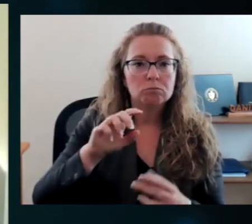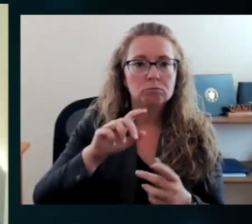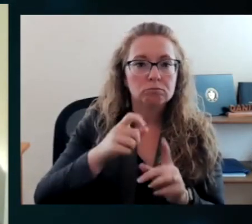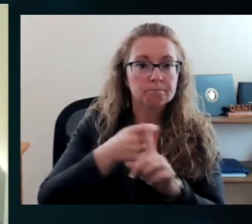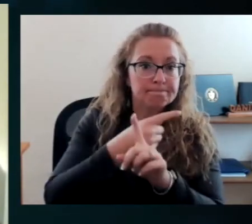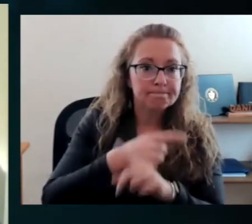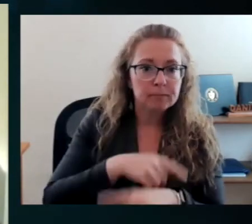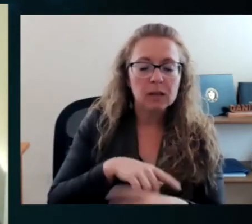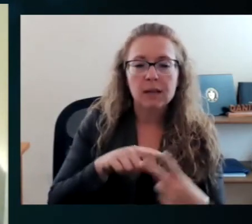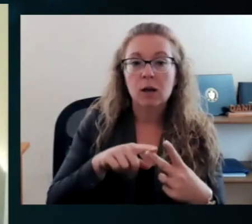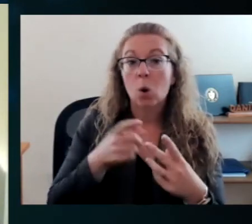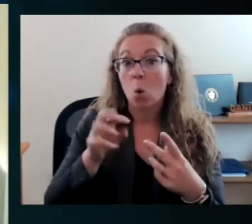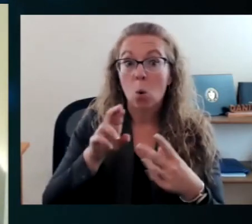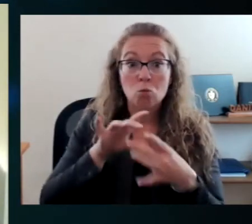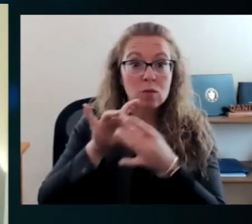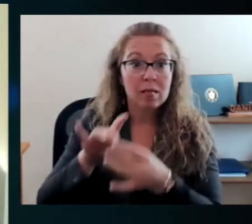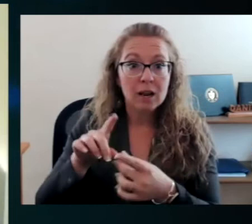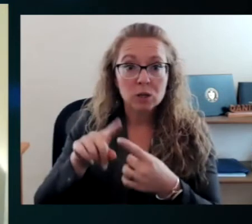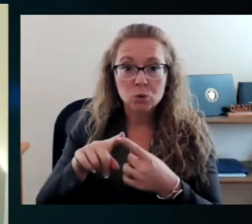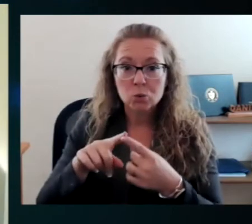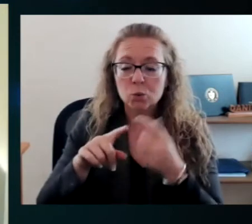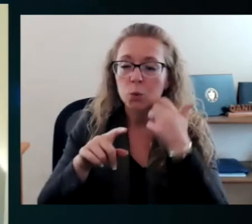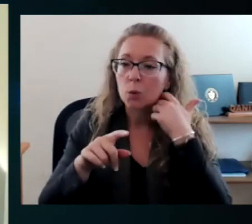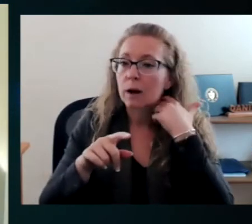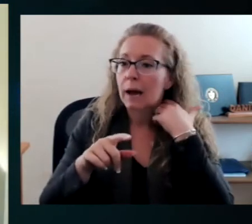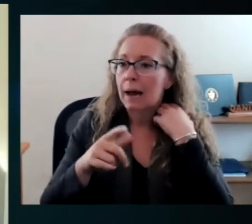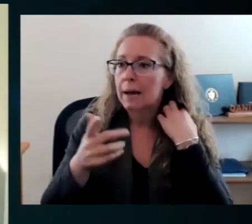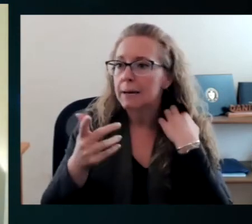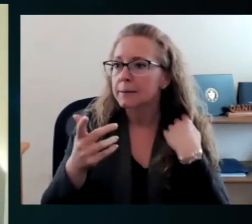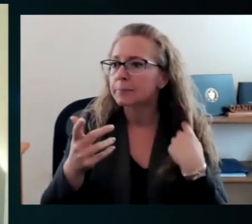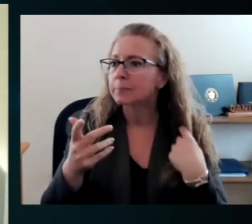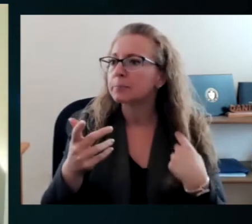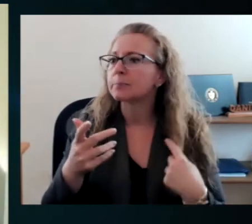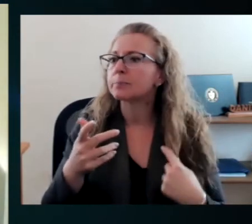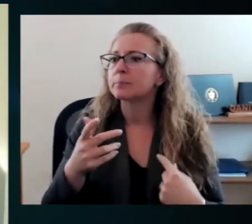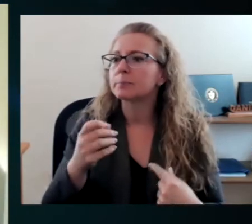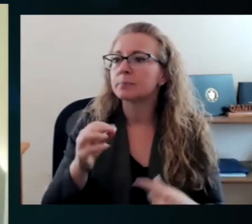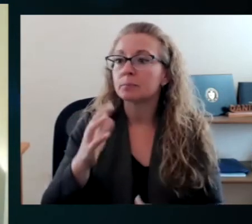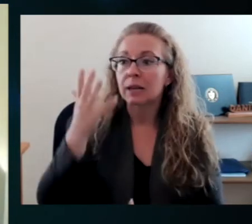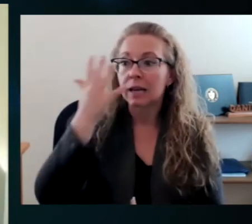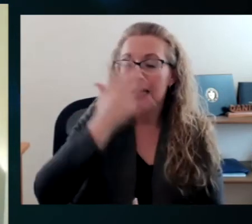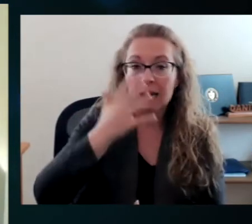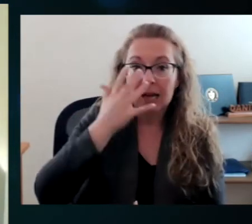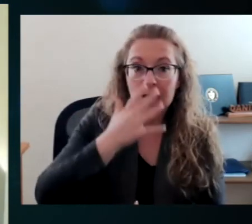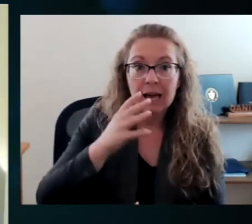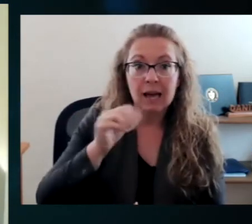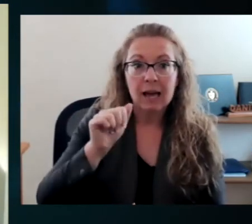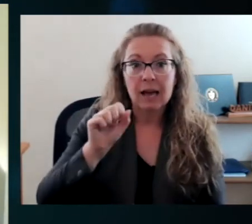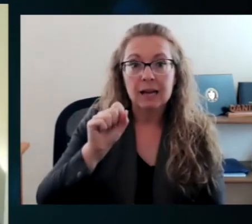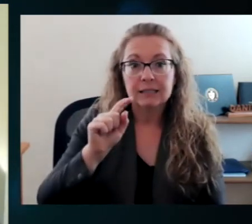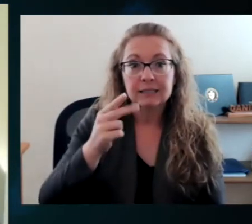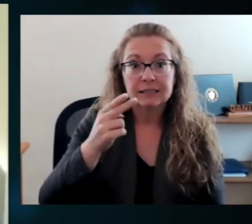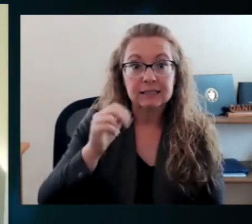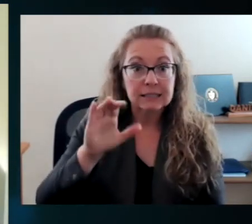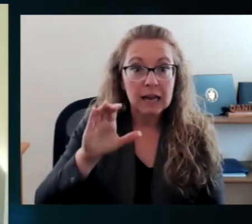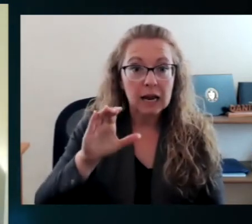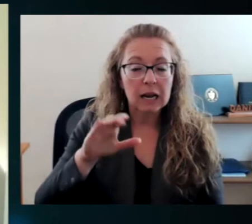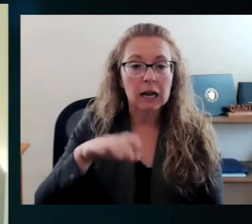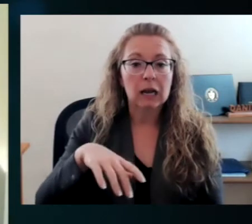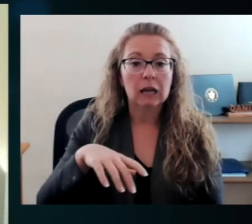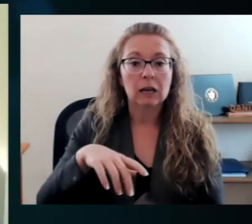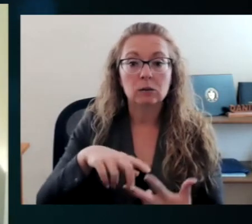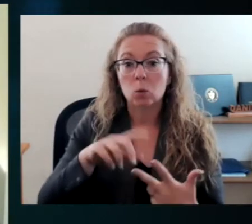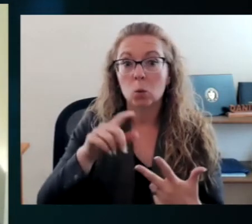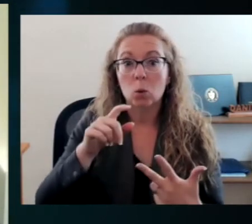even to more aesthetic aspects, like sexual aspects of